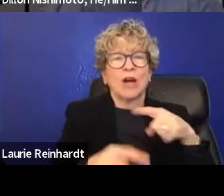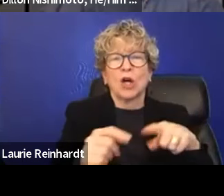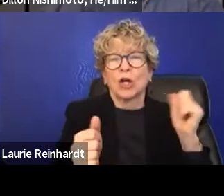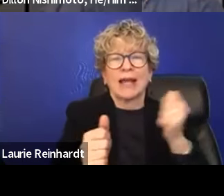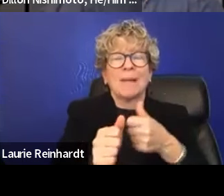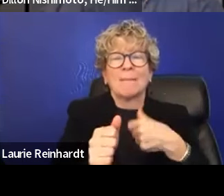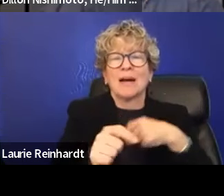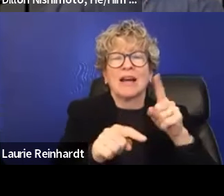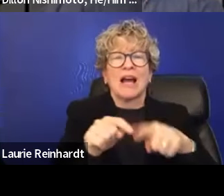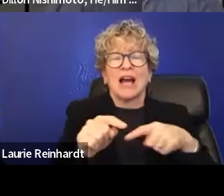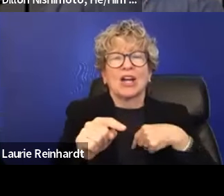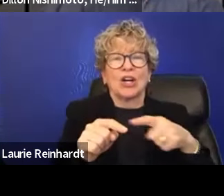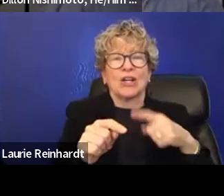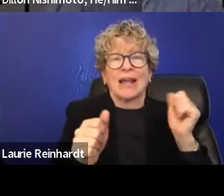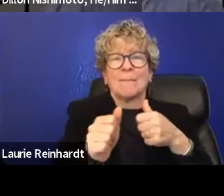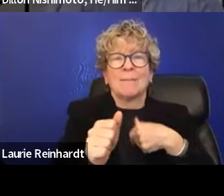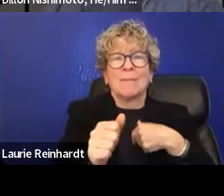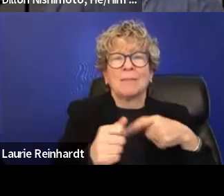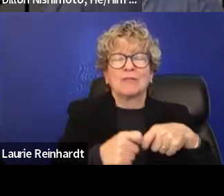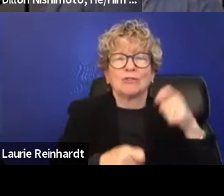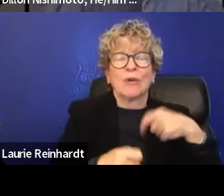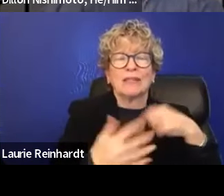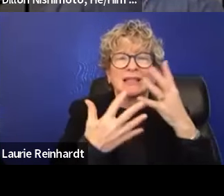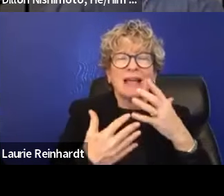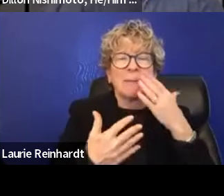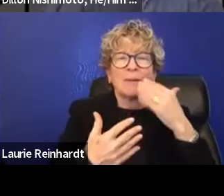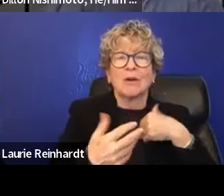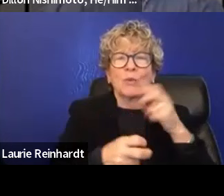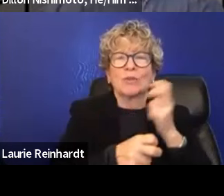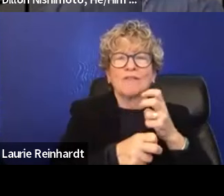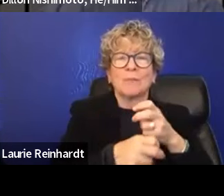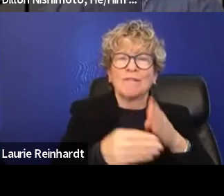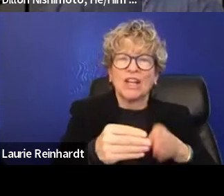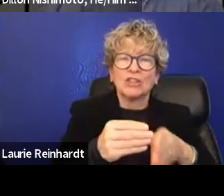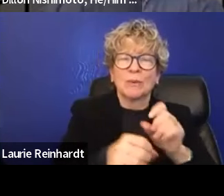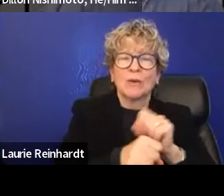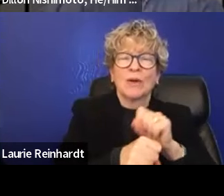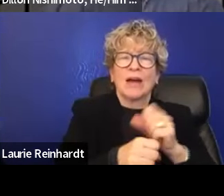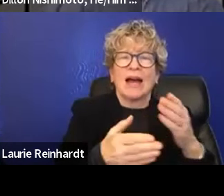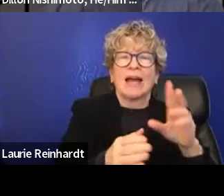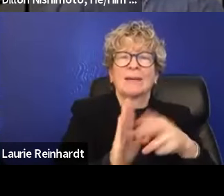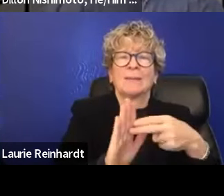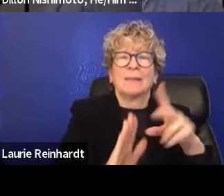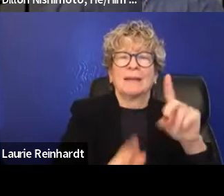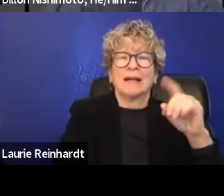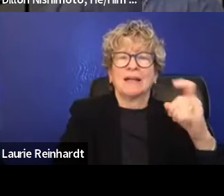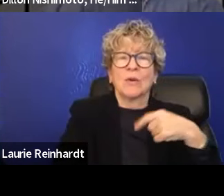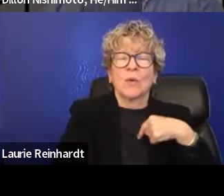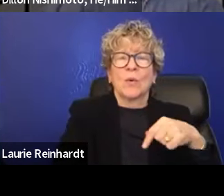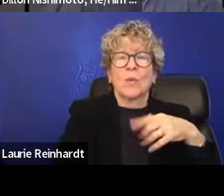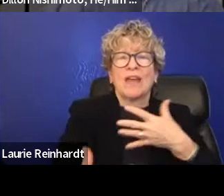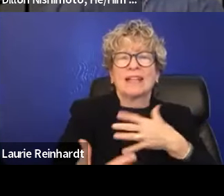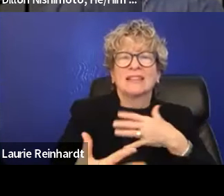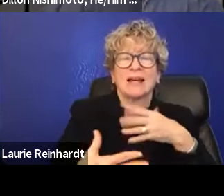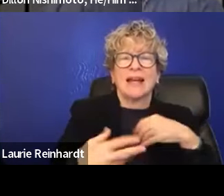complained that I was stressed and sad because I was having trouble getting my work done. I was diagnosed with anxiety and depression and medicated